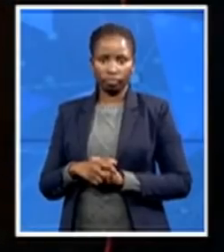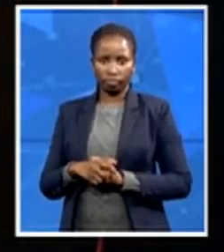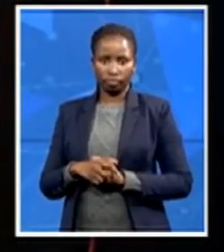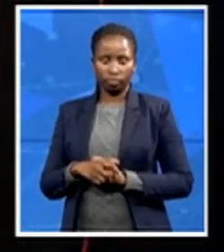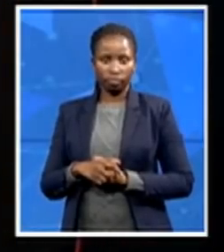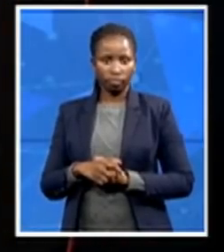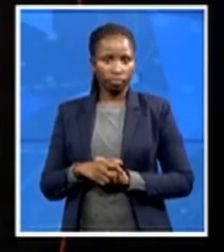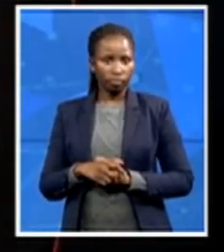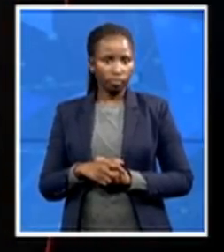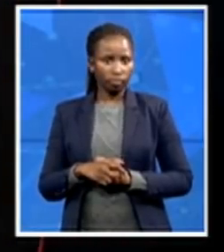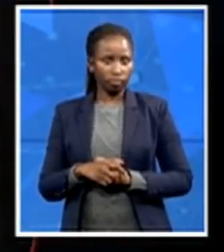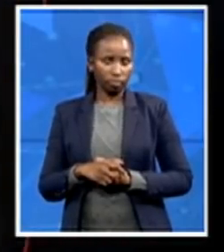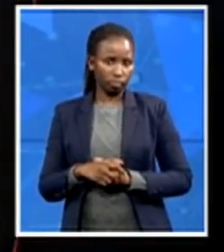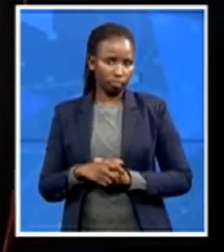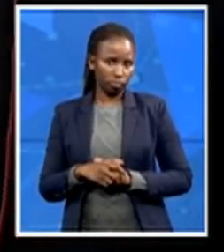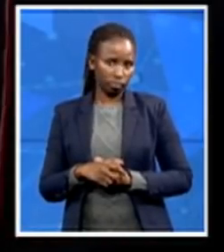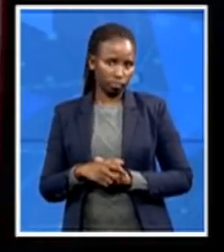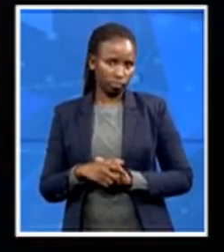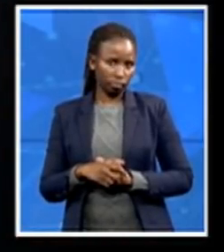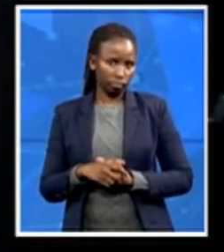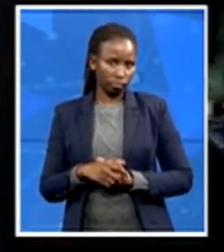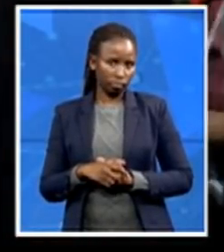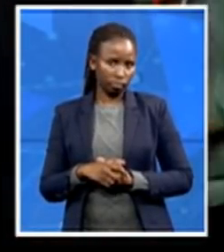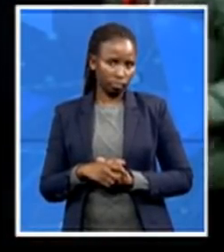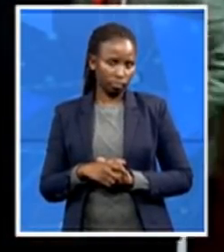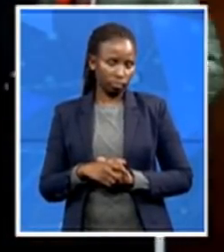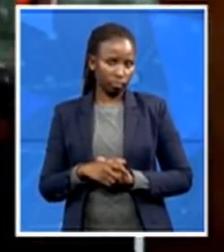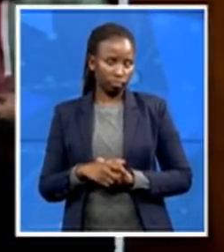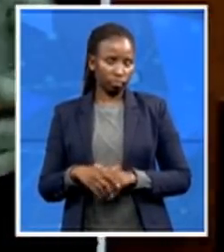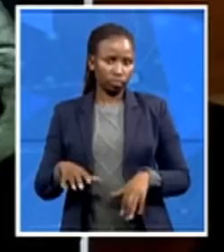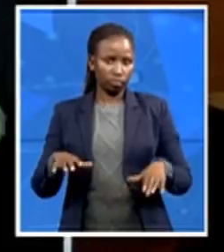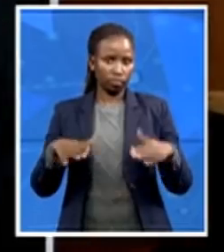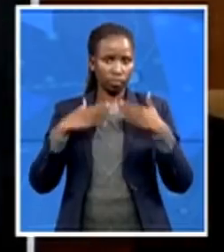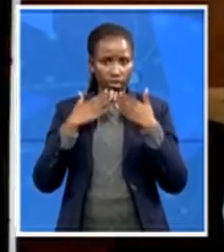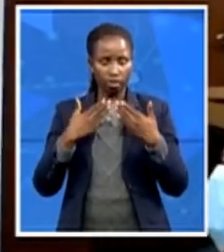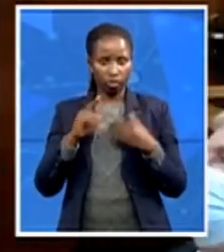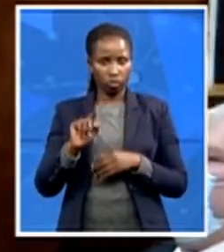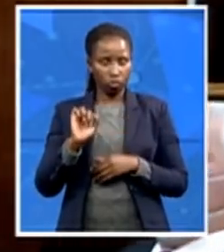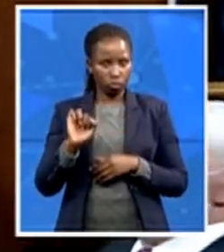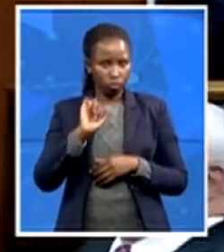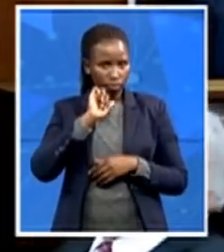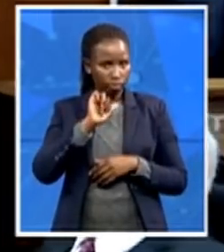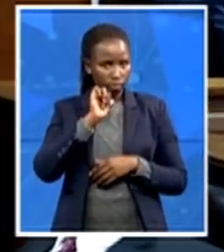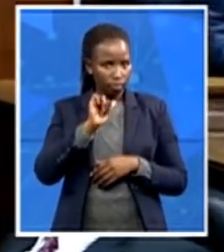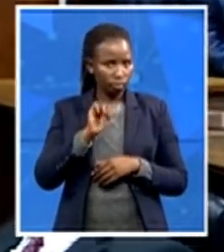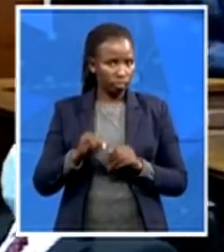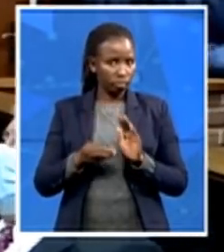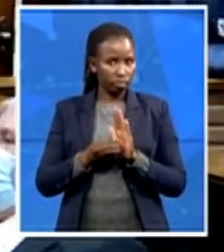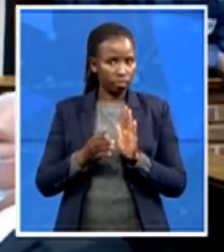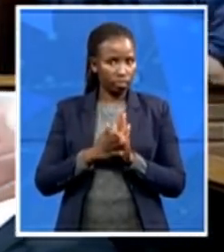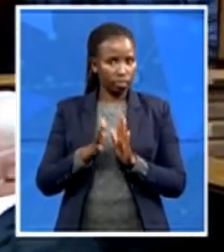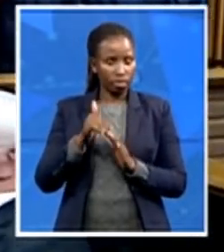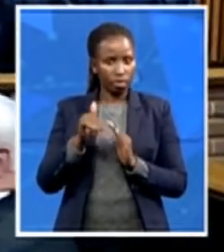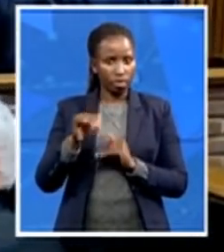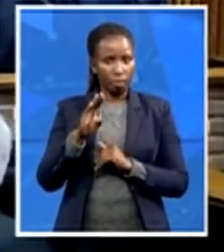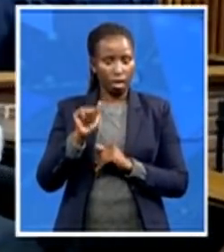Thank you, Mr. Thabethe. You may stand. Your matter is then, your bail is granted in the sum of 10,000 rand.